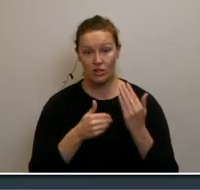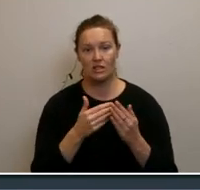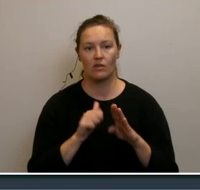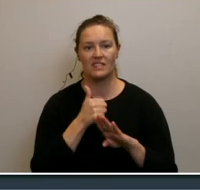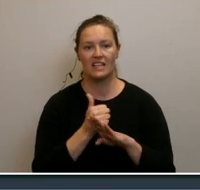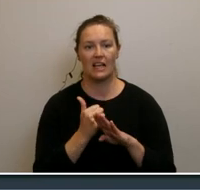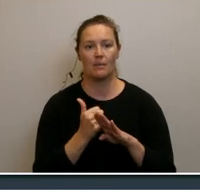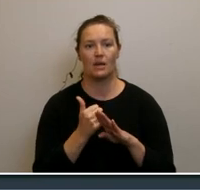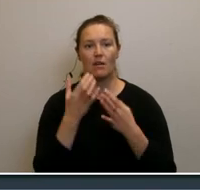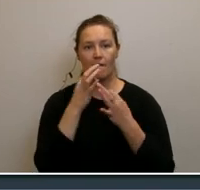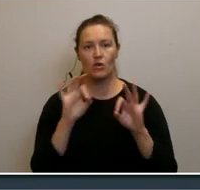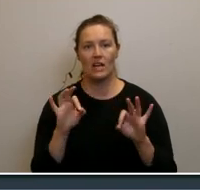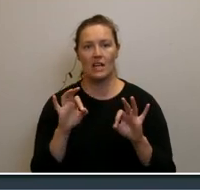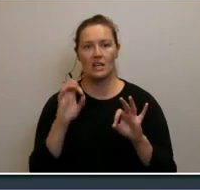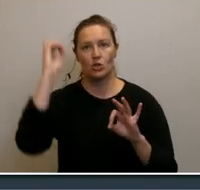solar power,